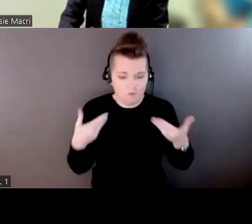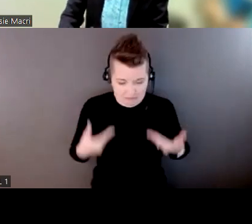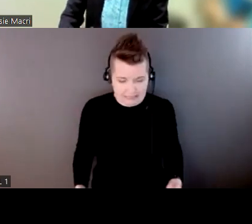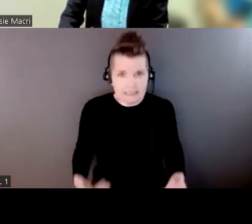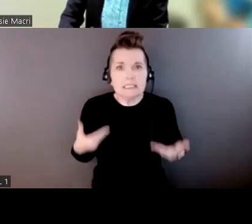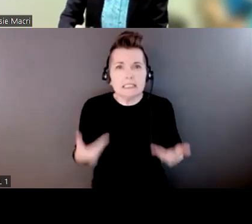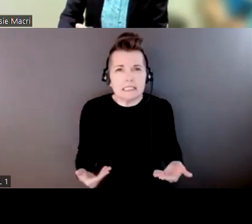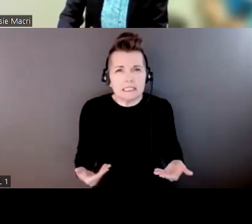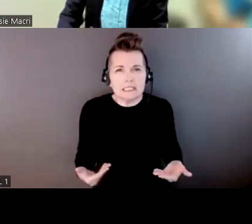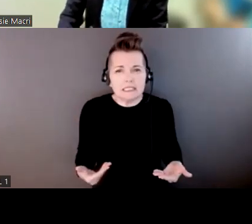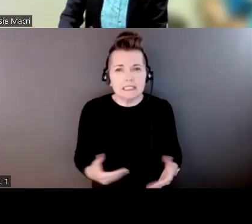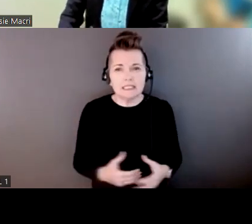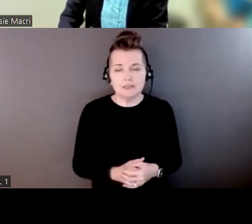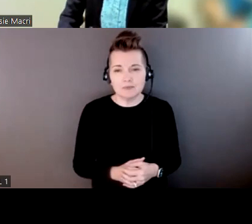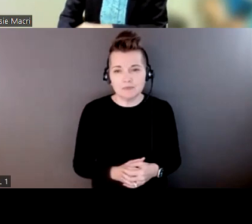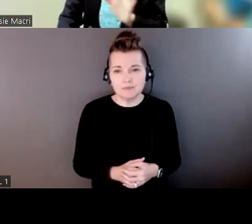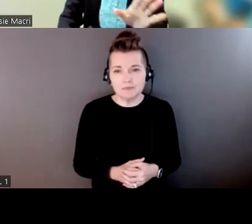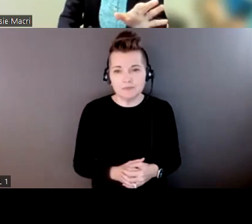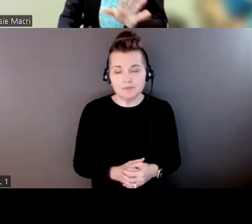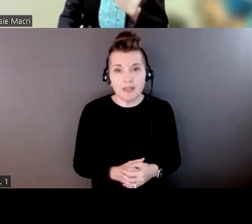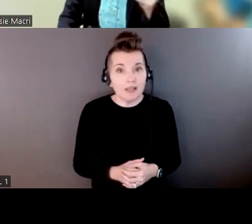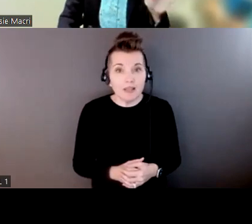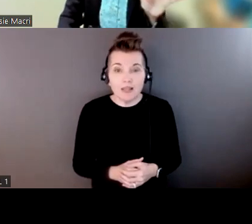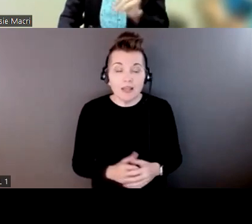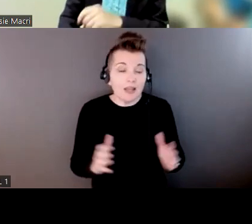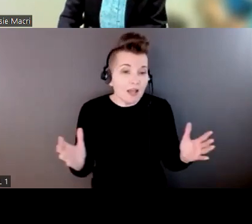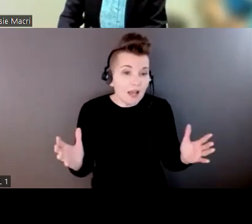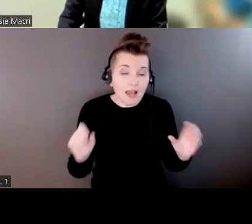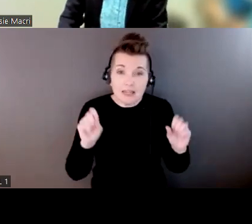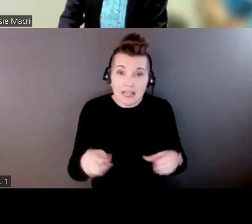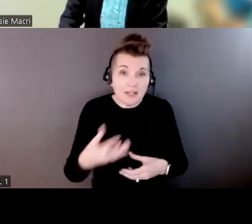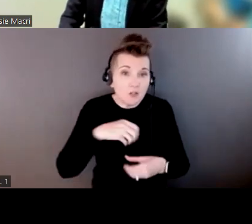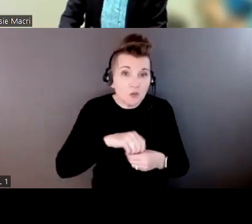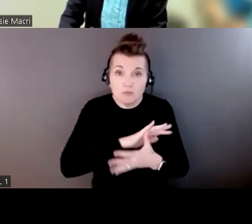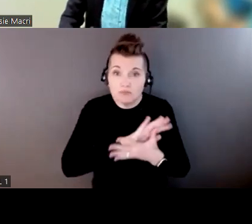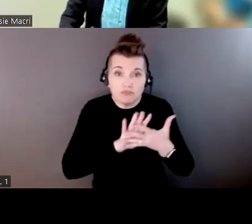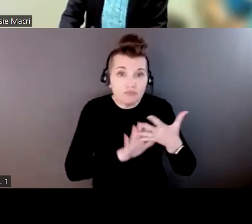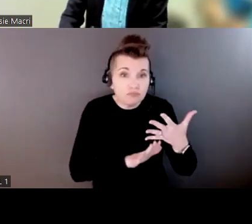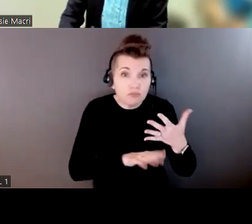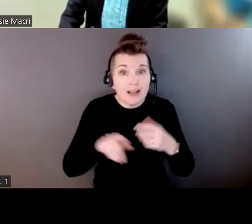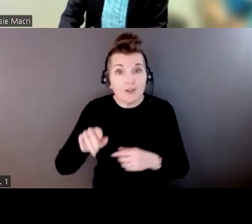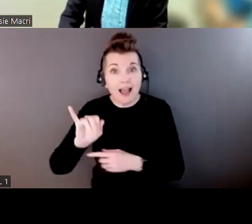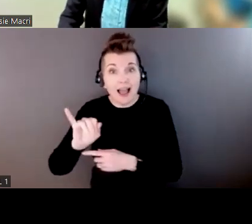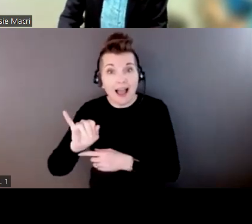we possibly can in advance. And it includes many things. And again, just like the idea tool for ethical decision making, there is a lot of tools to